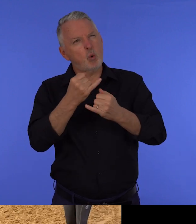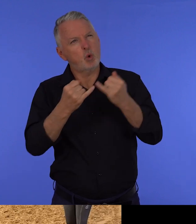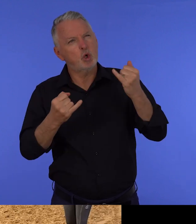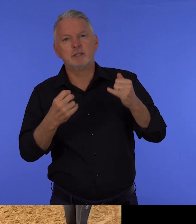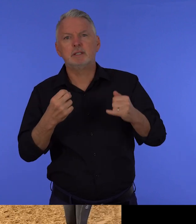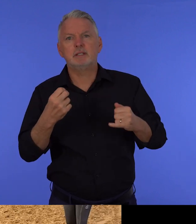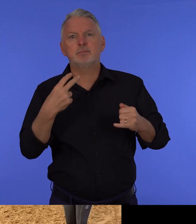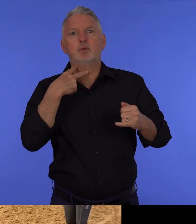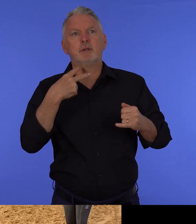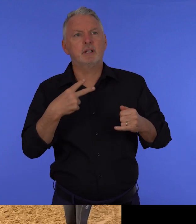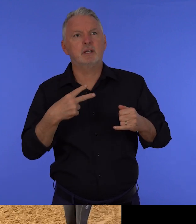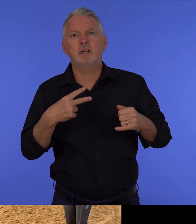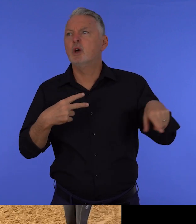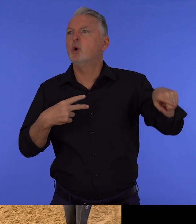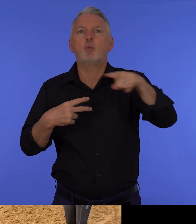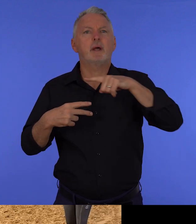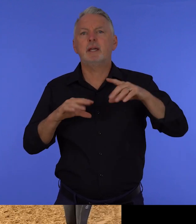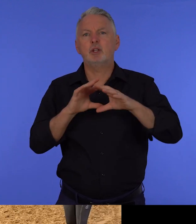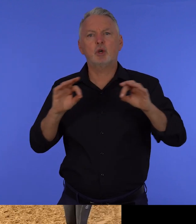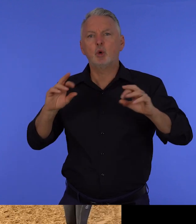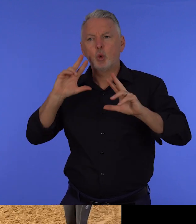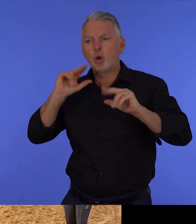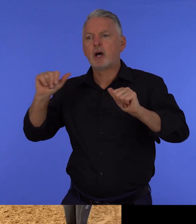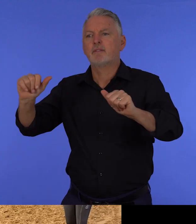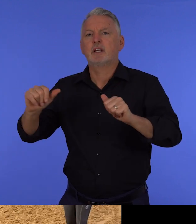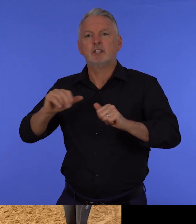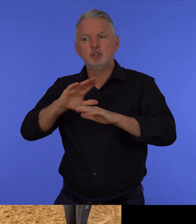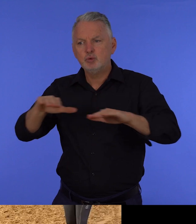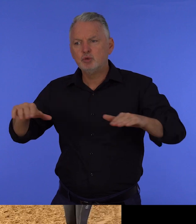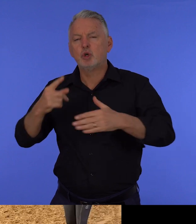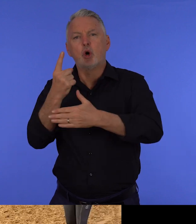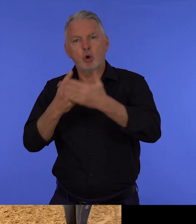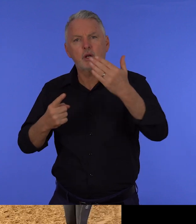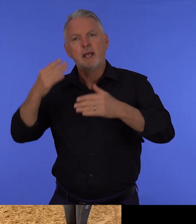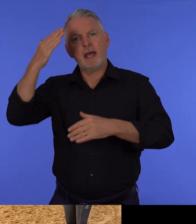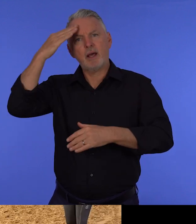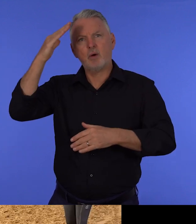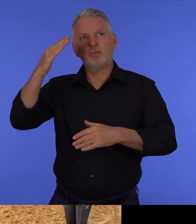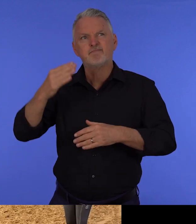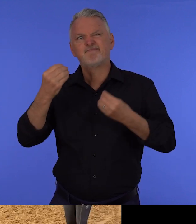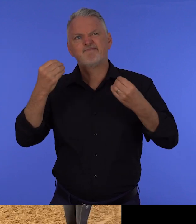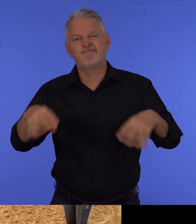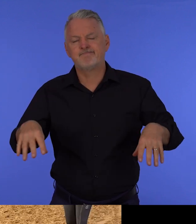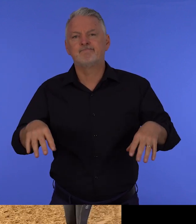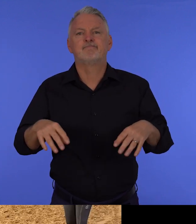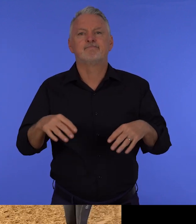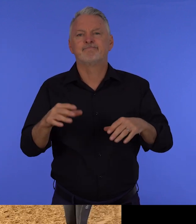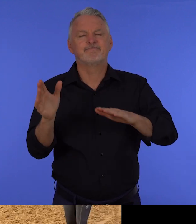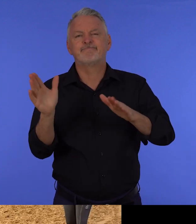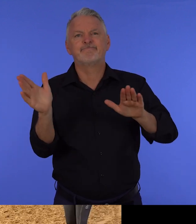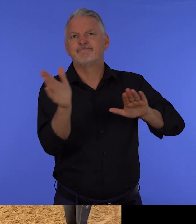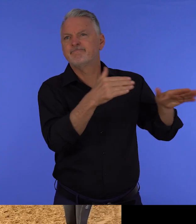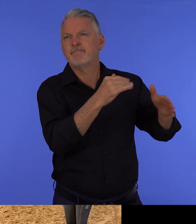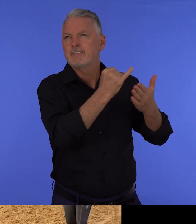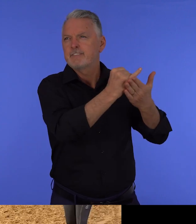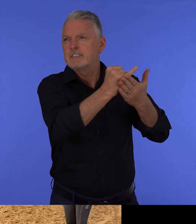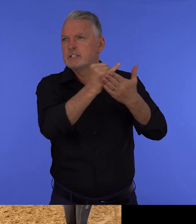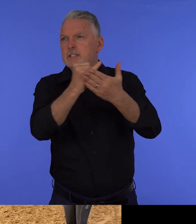young, or what was a little disappointing was the riding for disabled in our area don't deal with children. They only deal with young